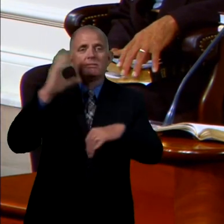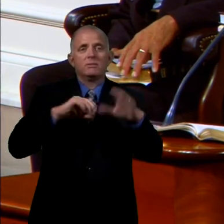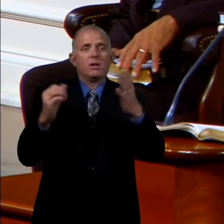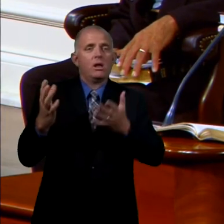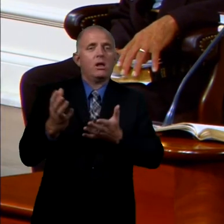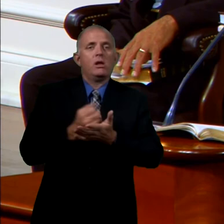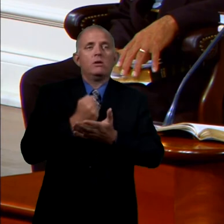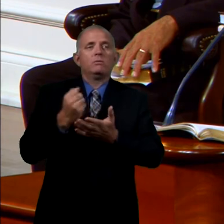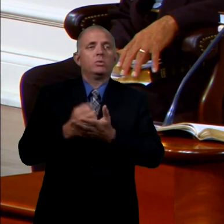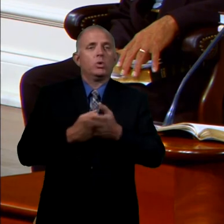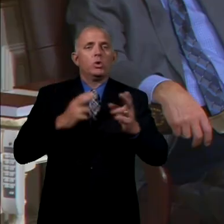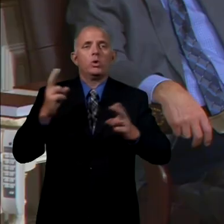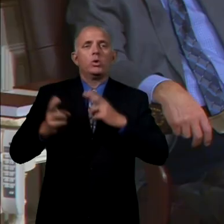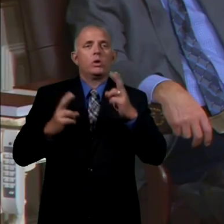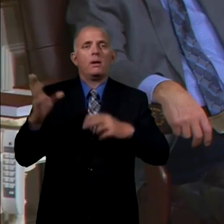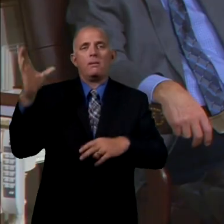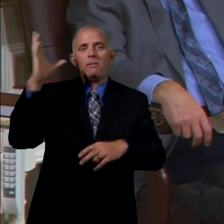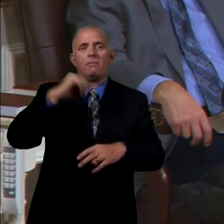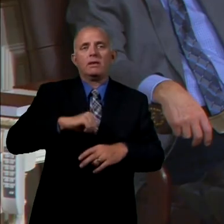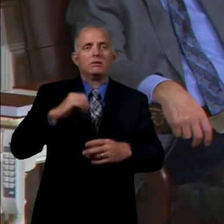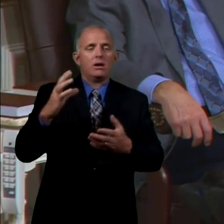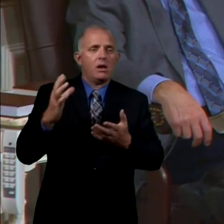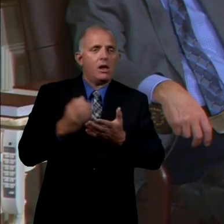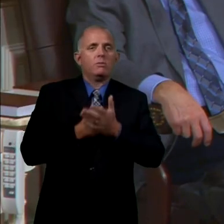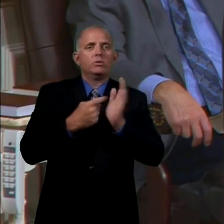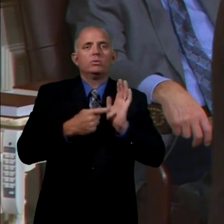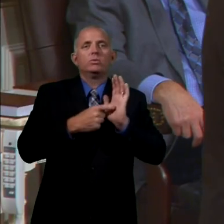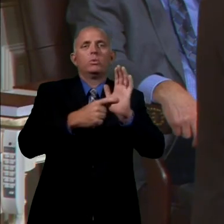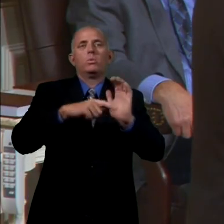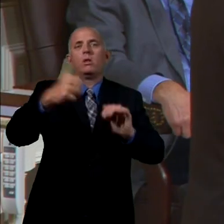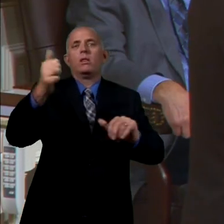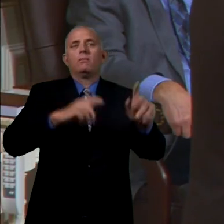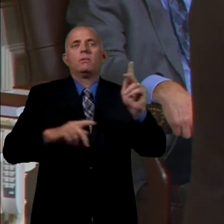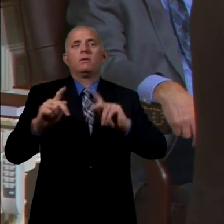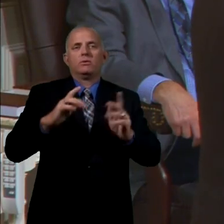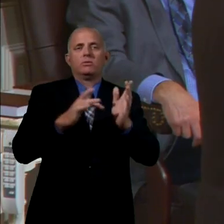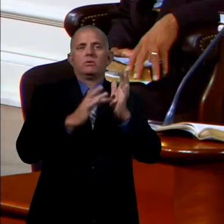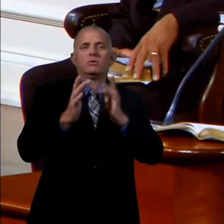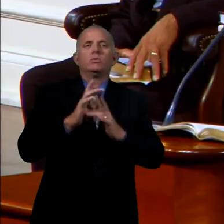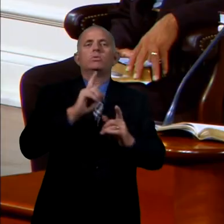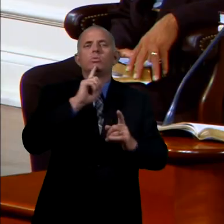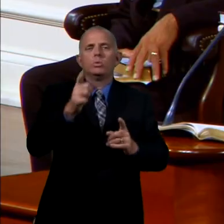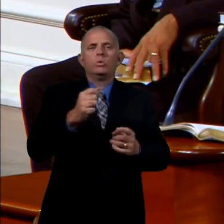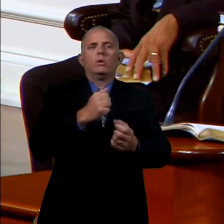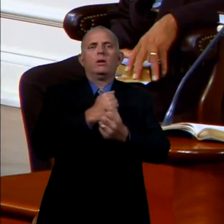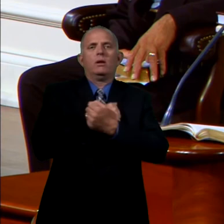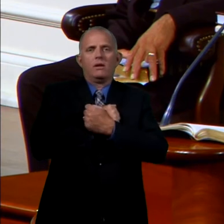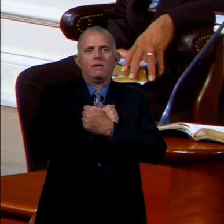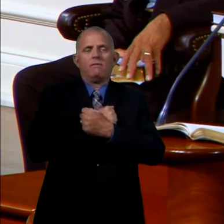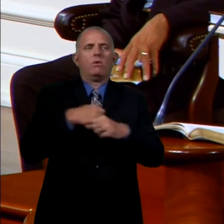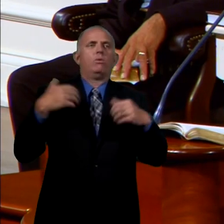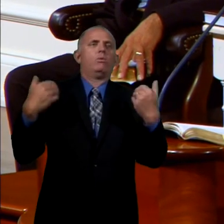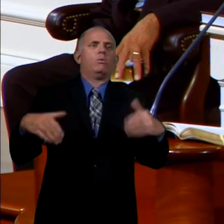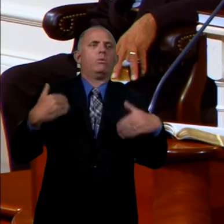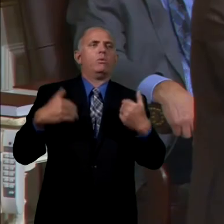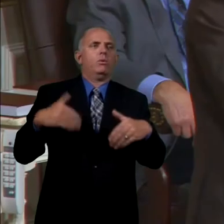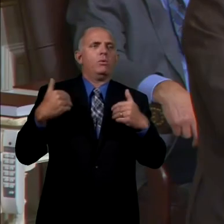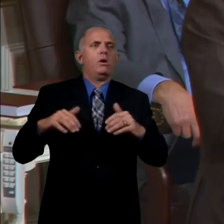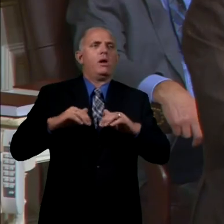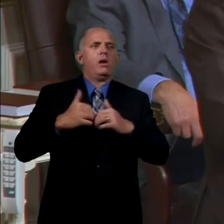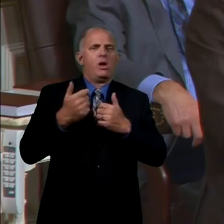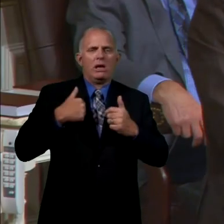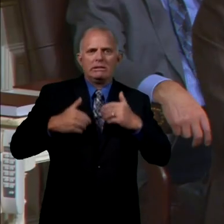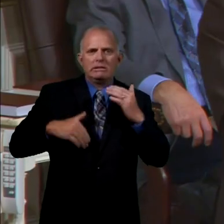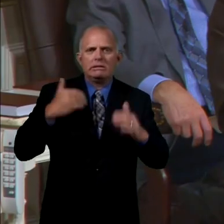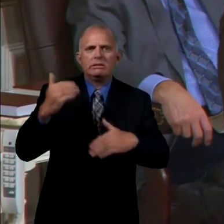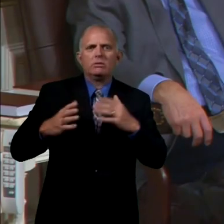today, and you've missed the opportunities to show other people what Jesus' love is really like, how he lived as he handles interruptions. Then you could